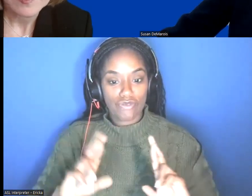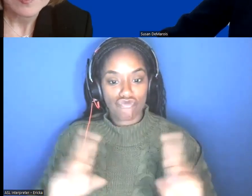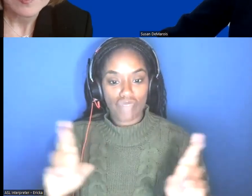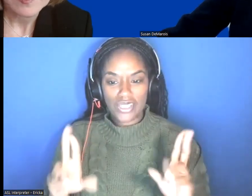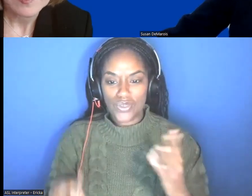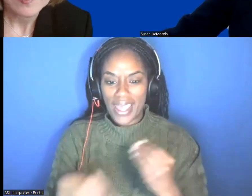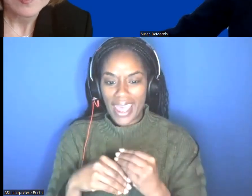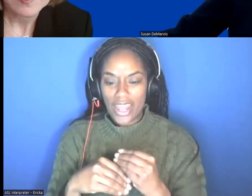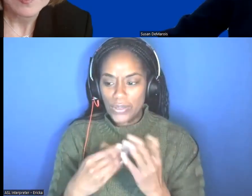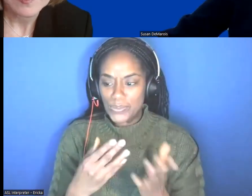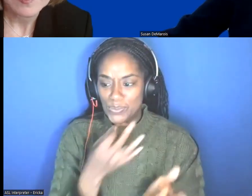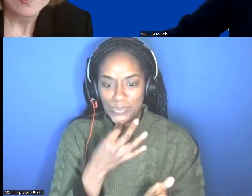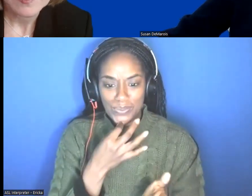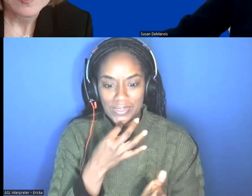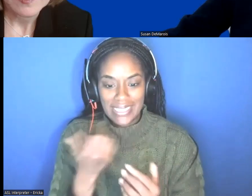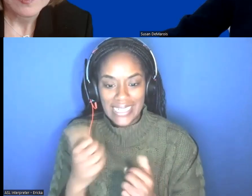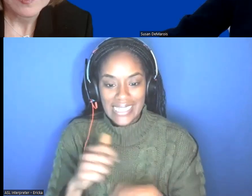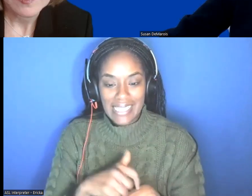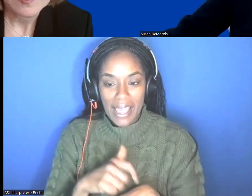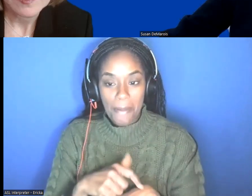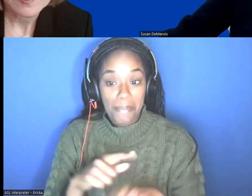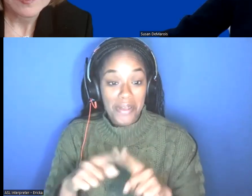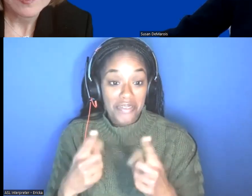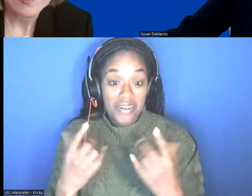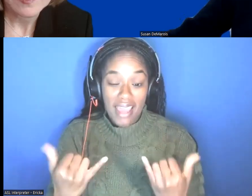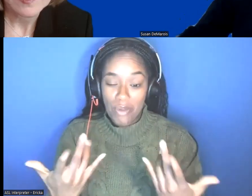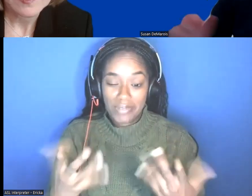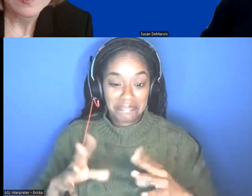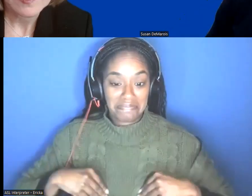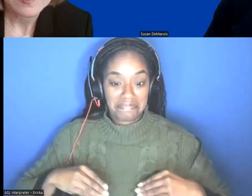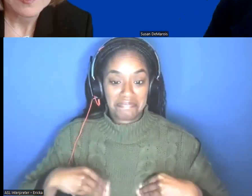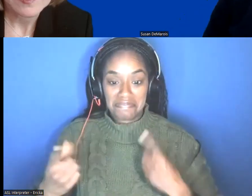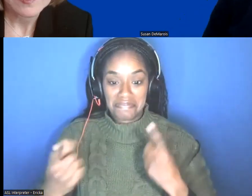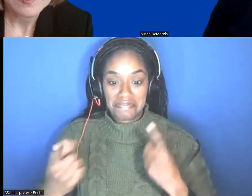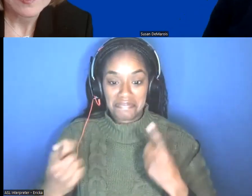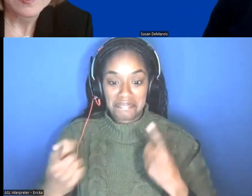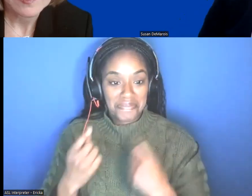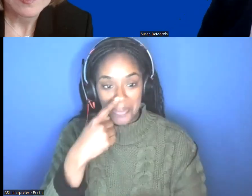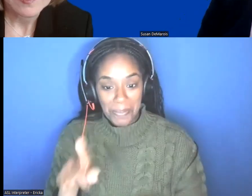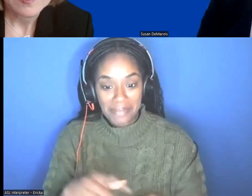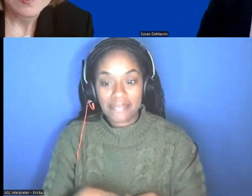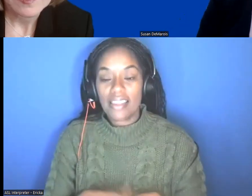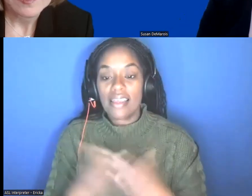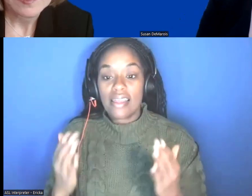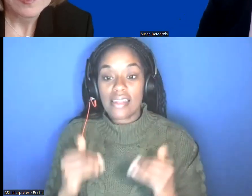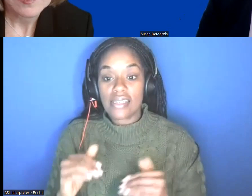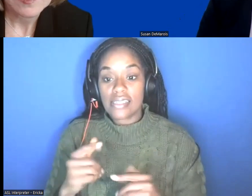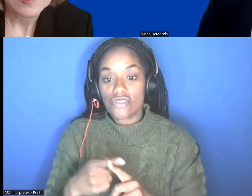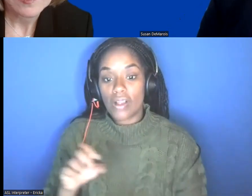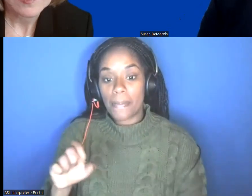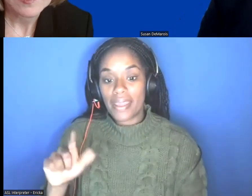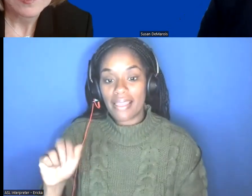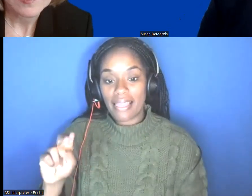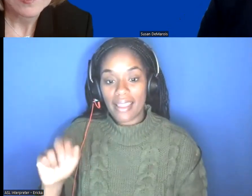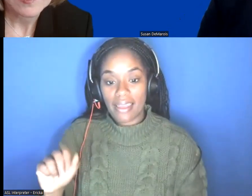in at any point. But meanwhile, we'll just keep taking these questions if you don't mind. This one is from Elena